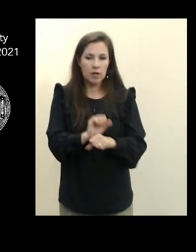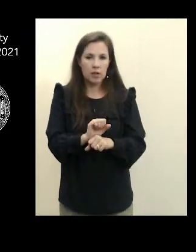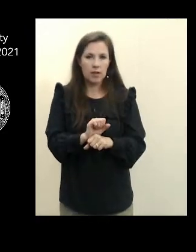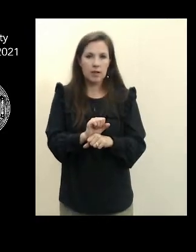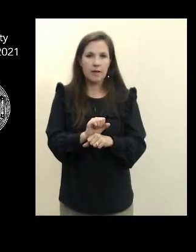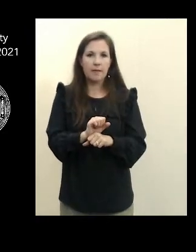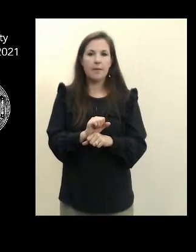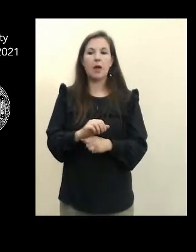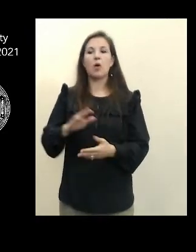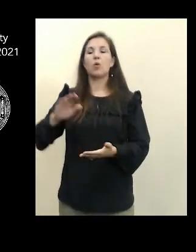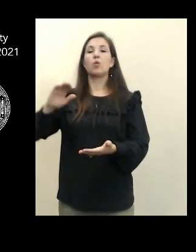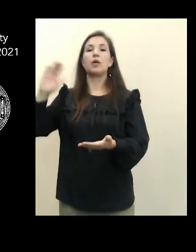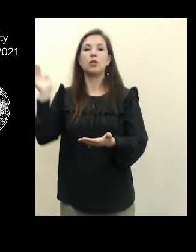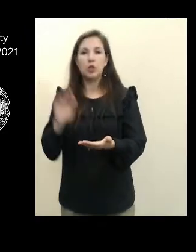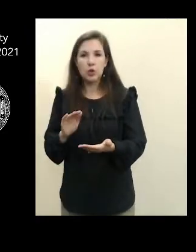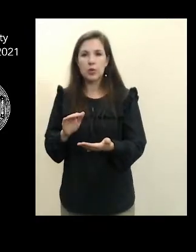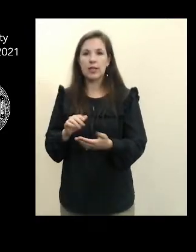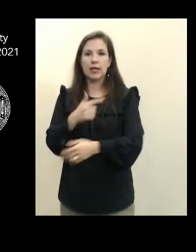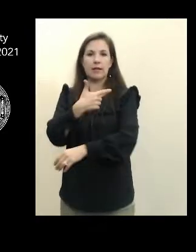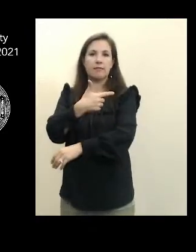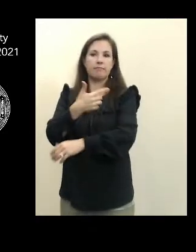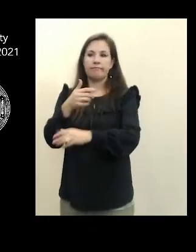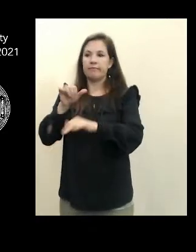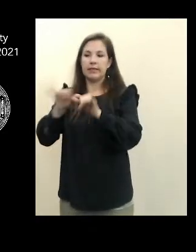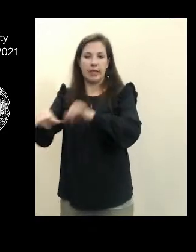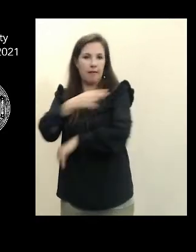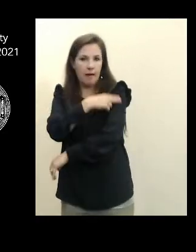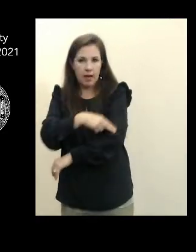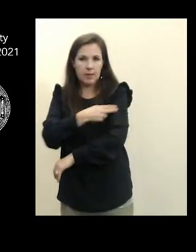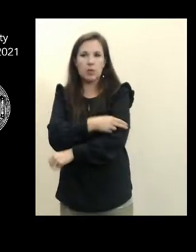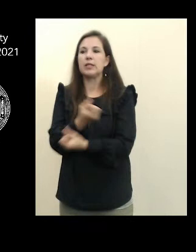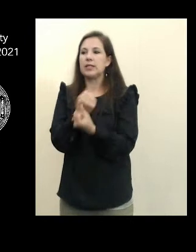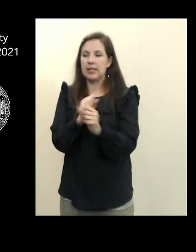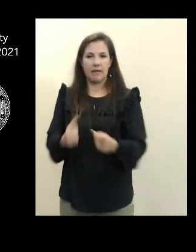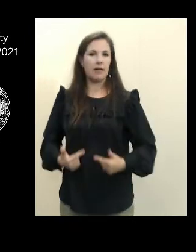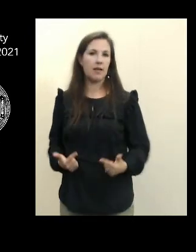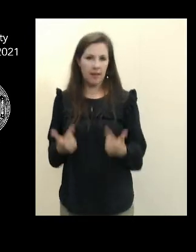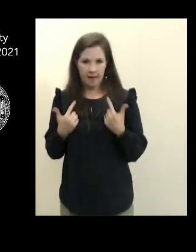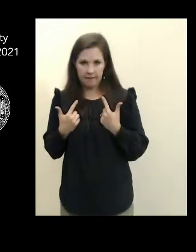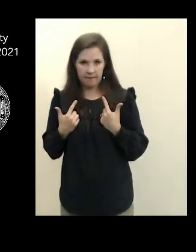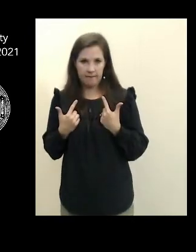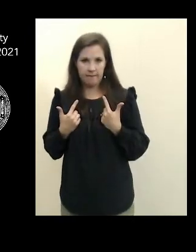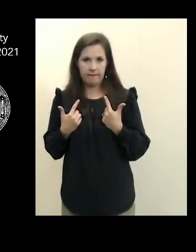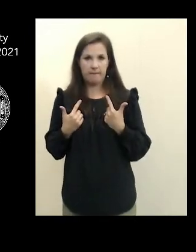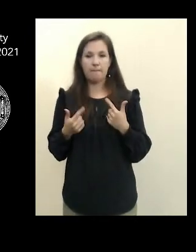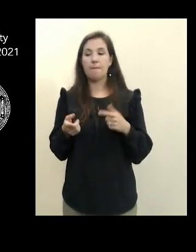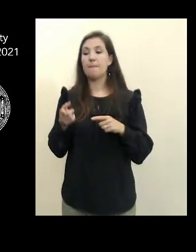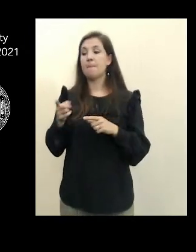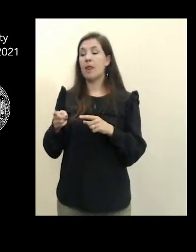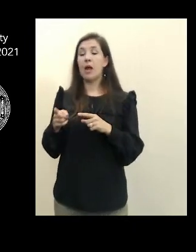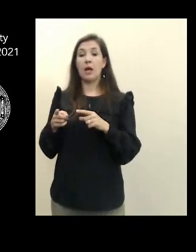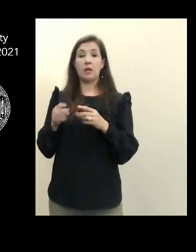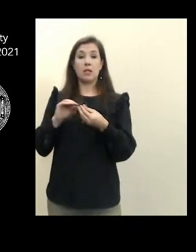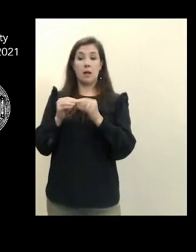reducing hospitalizations and saving lives. It's as simple as that. The hospital admissions are lower than they were last